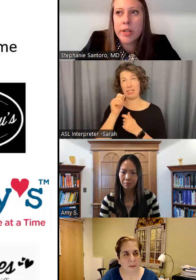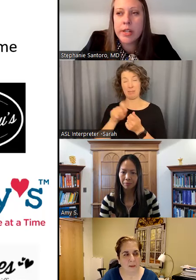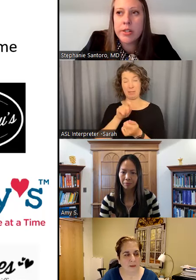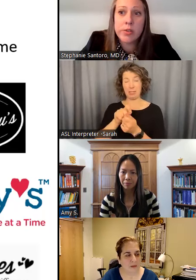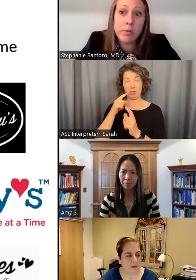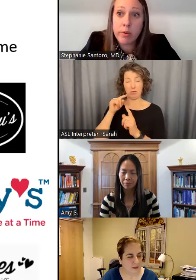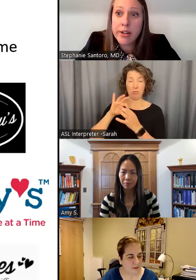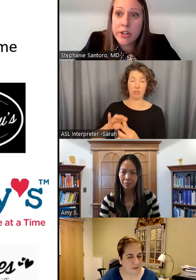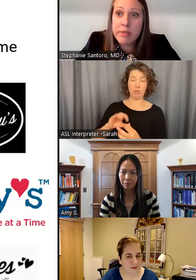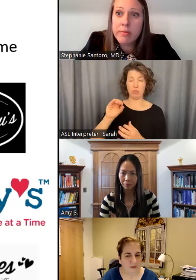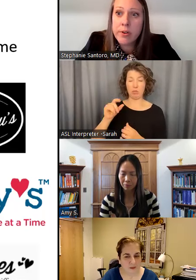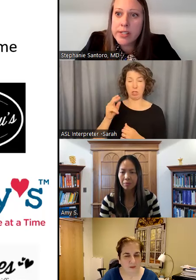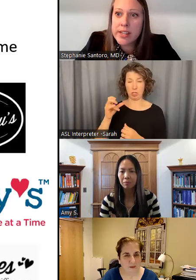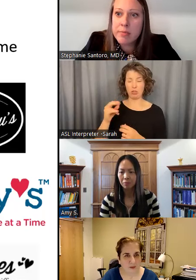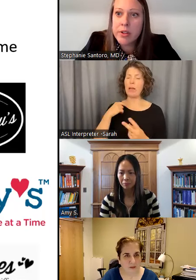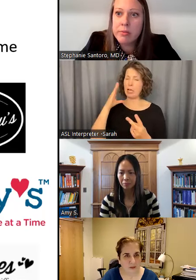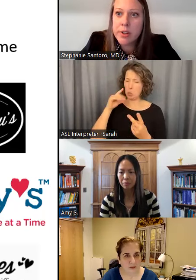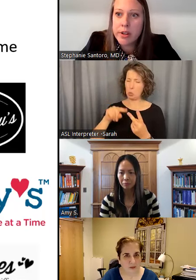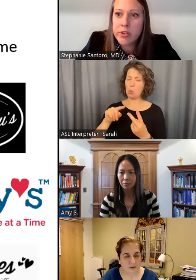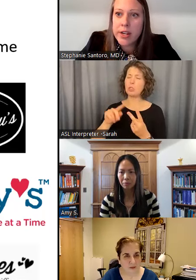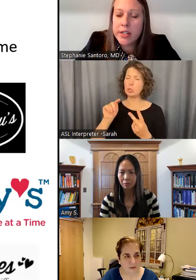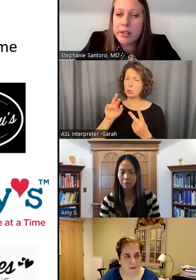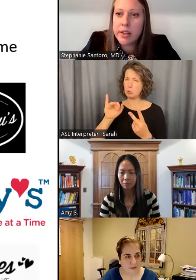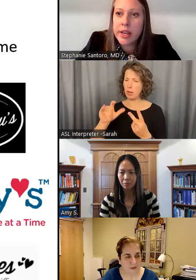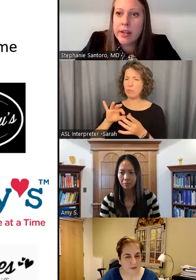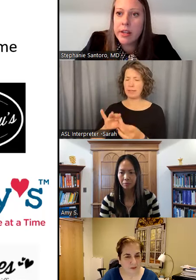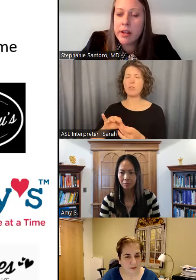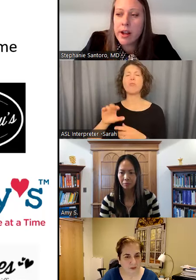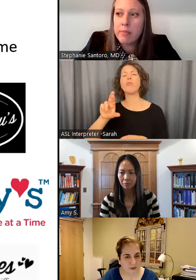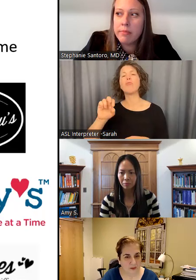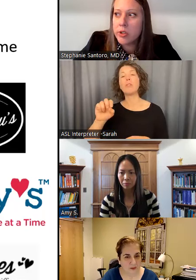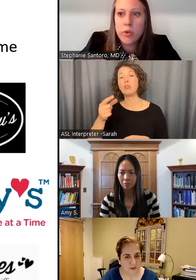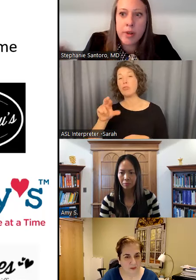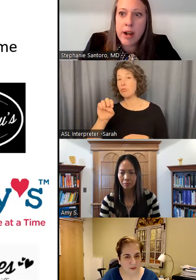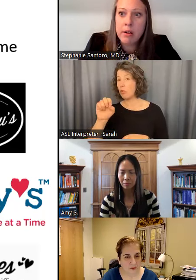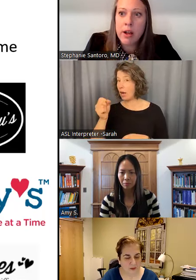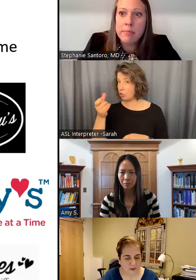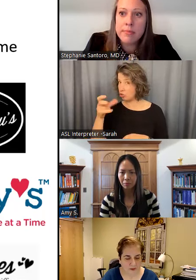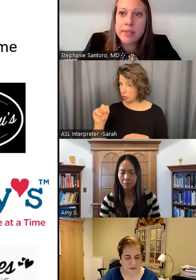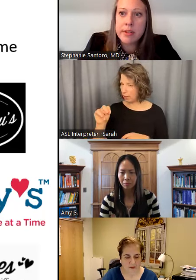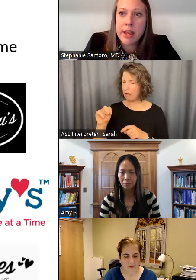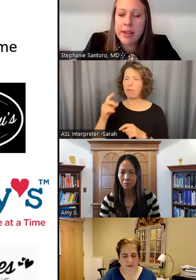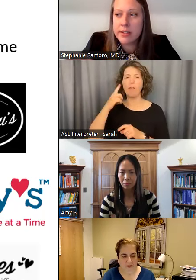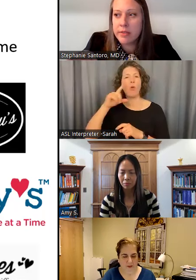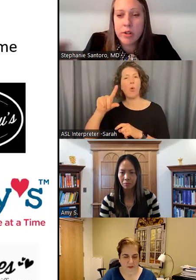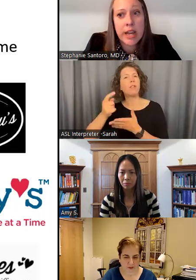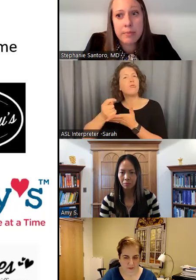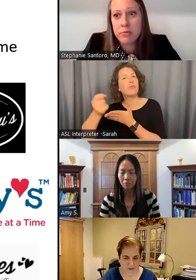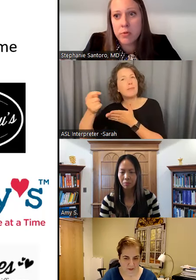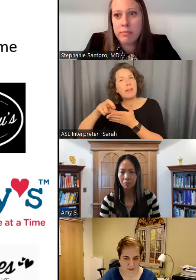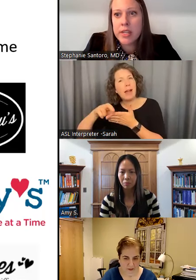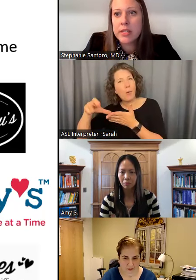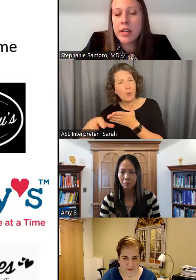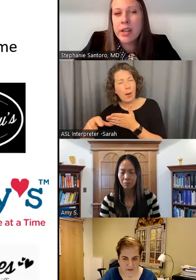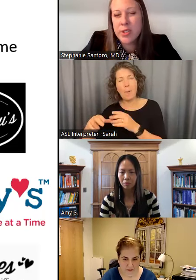trials related to regression, for example, where they're trying to look at the treatment outcomes and different types